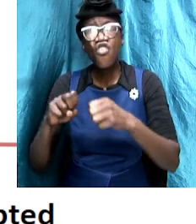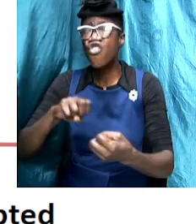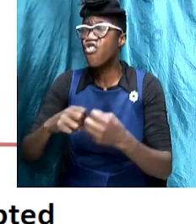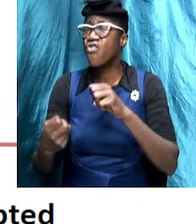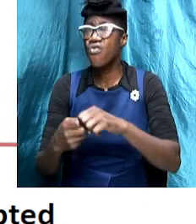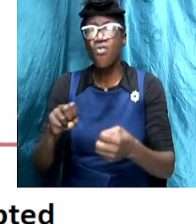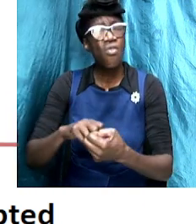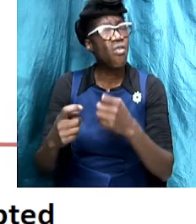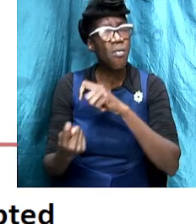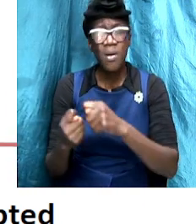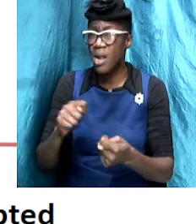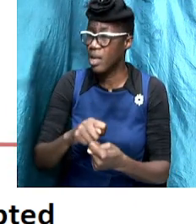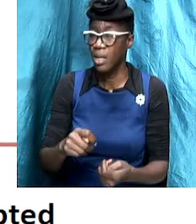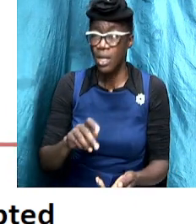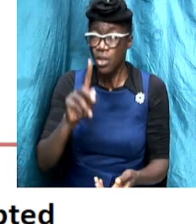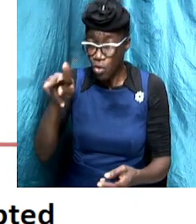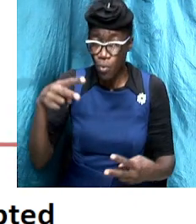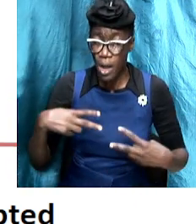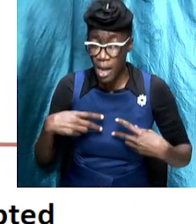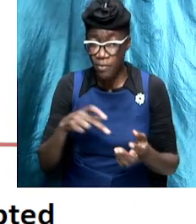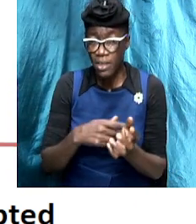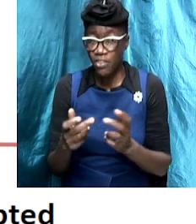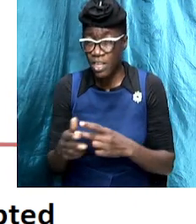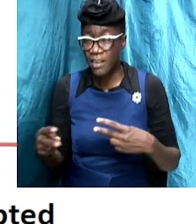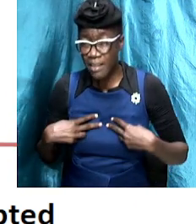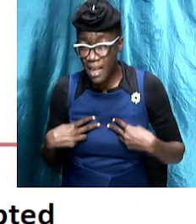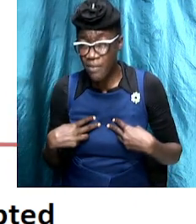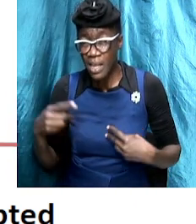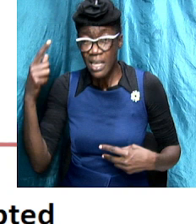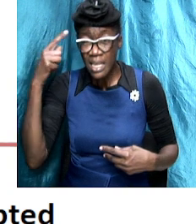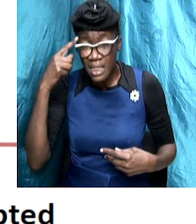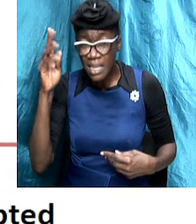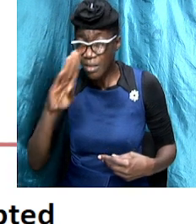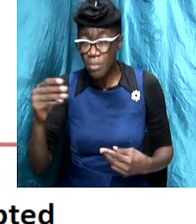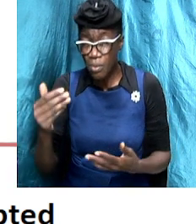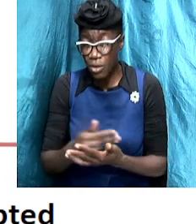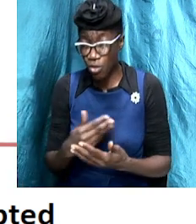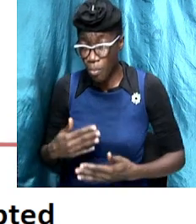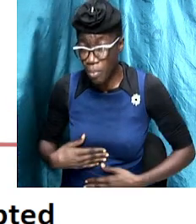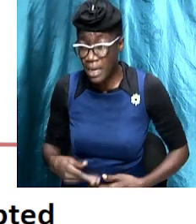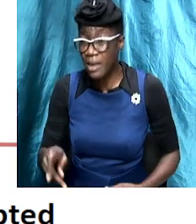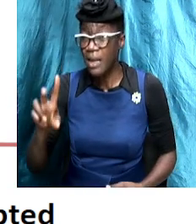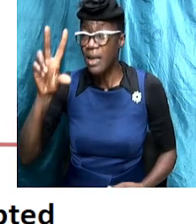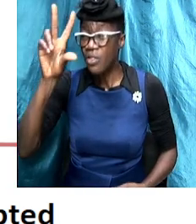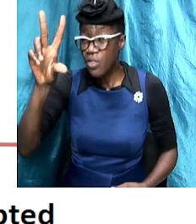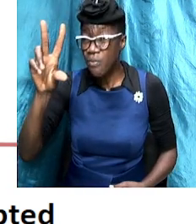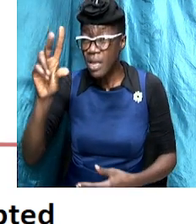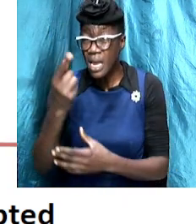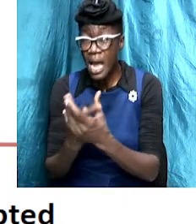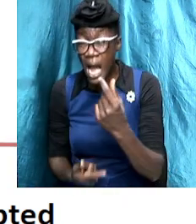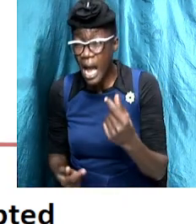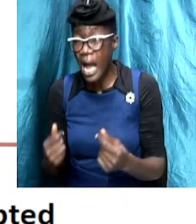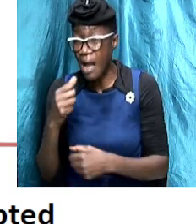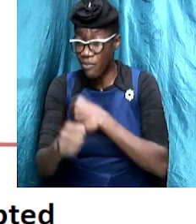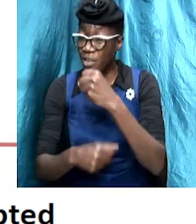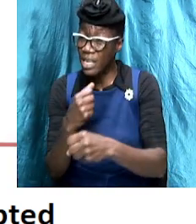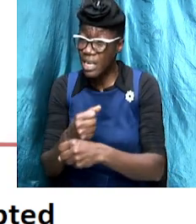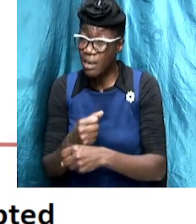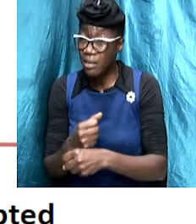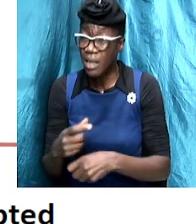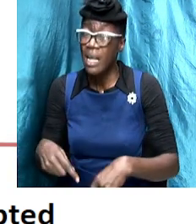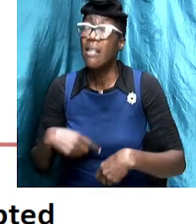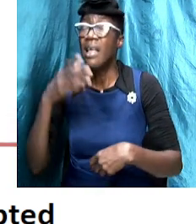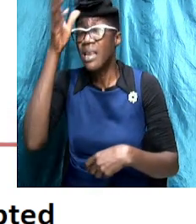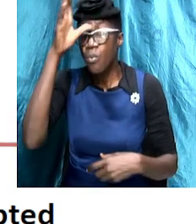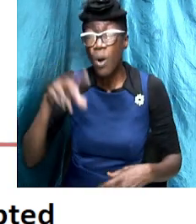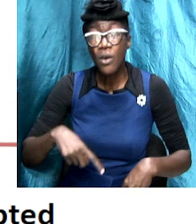it. How does you think it feels to be with somebody for 3.5 years? And at the end of the day, the man went away and sold you out.